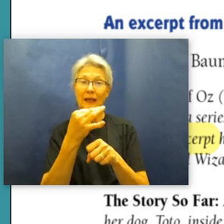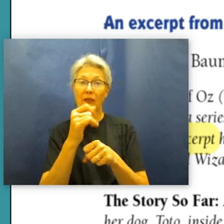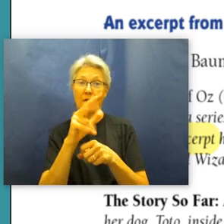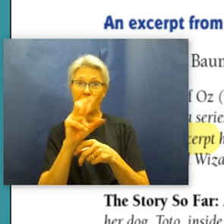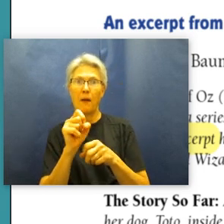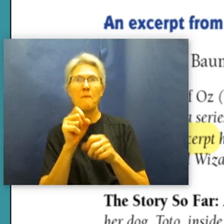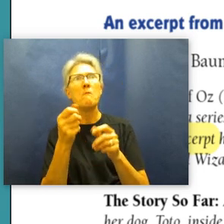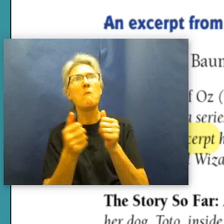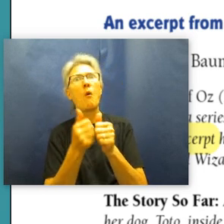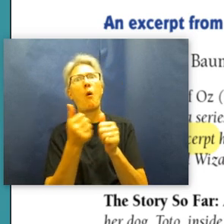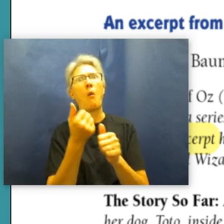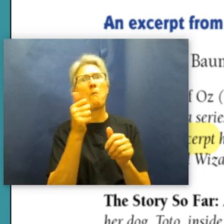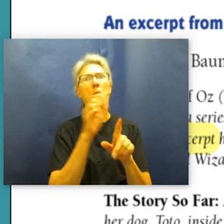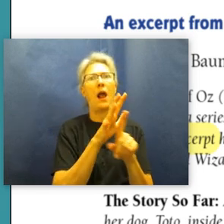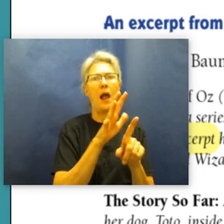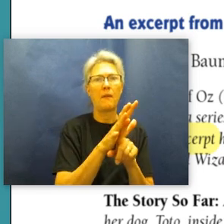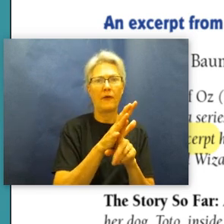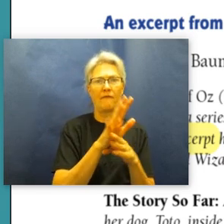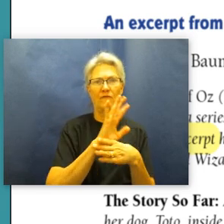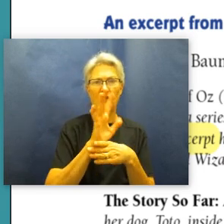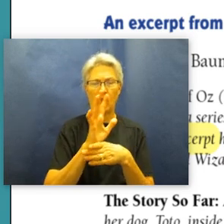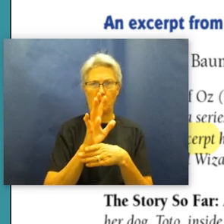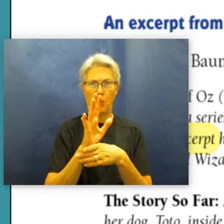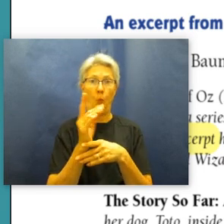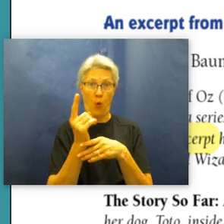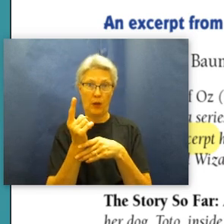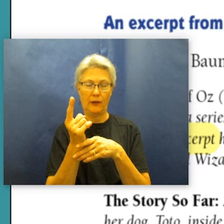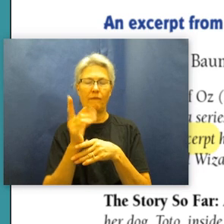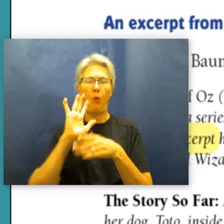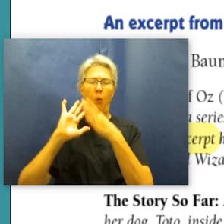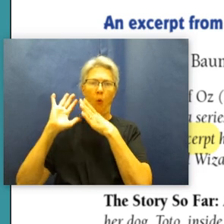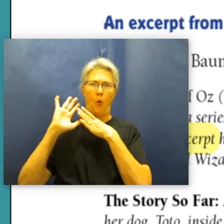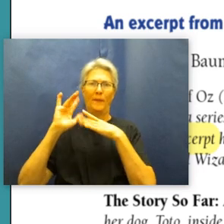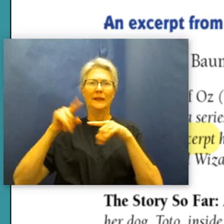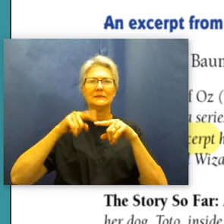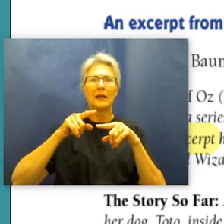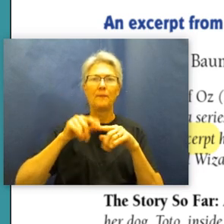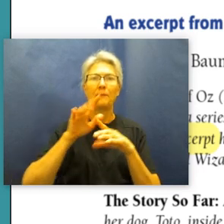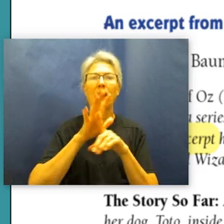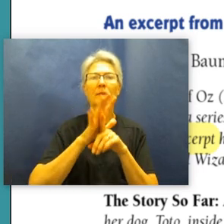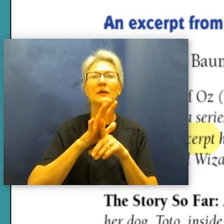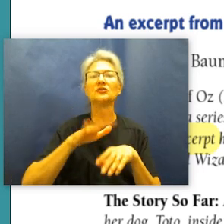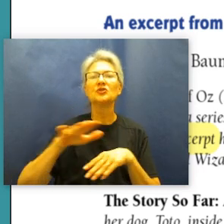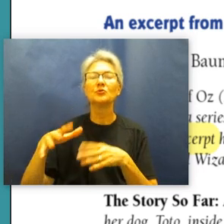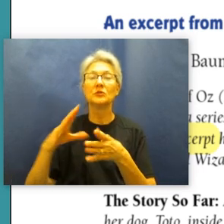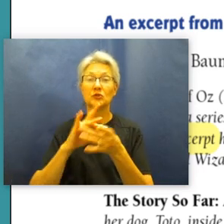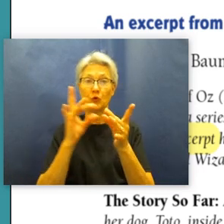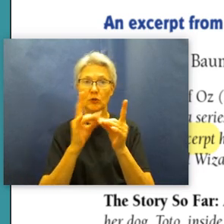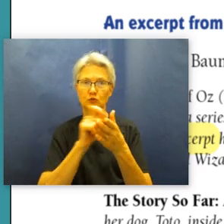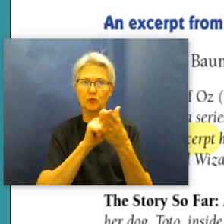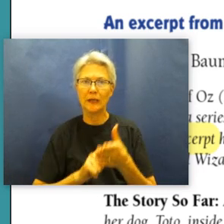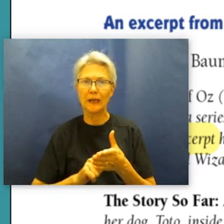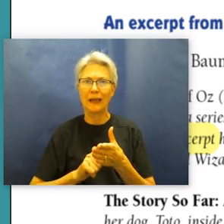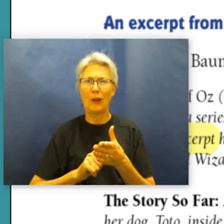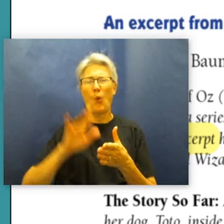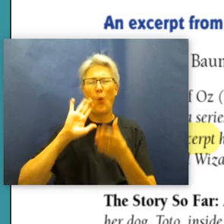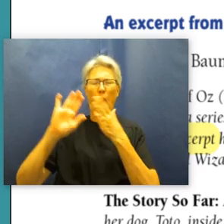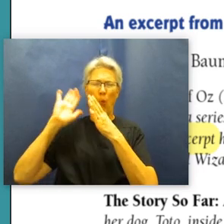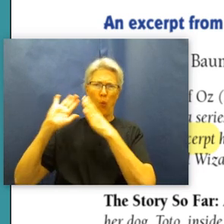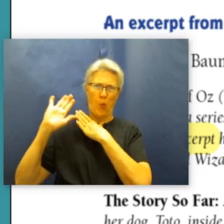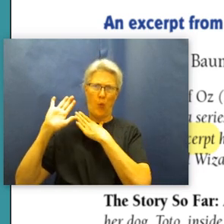the most popular films of all time. It is based on a series of popular children's novels written in the early